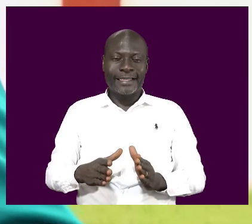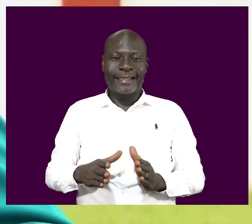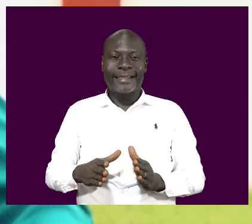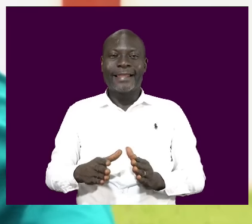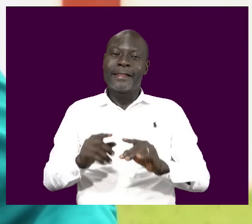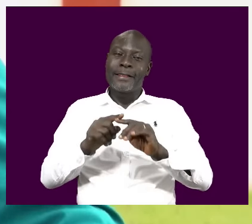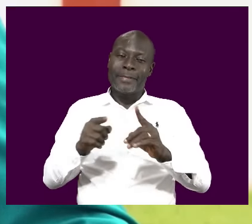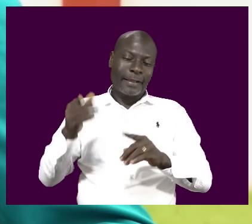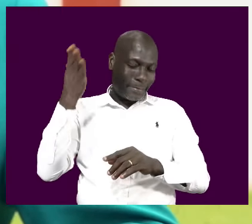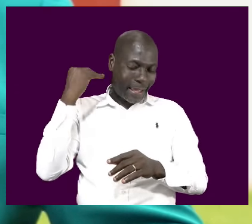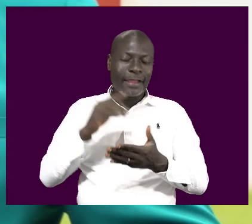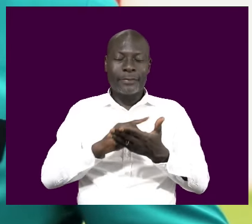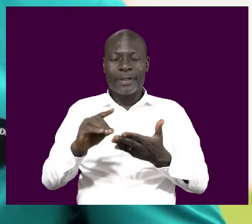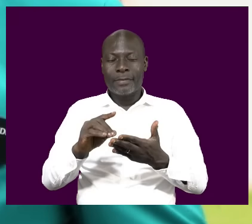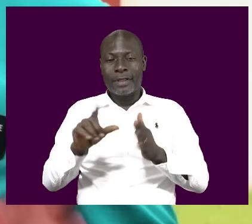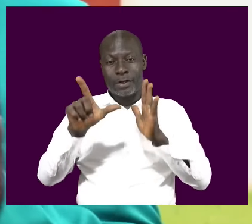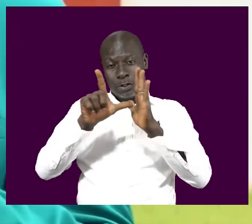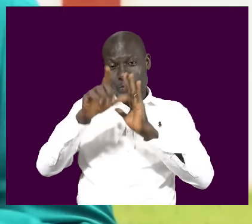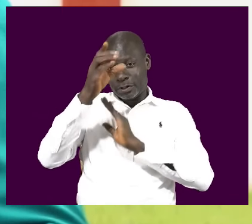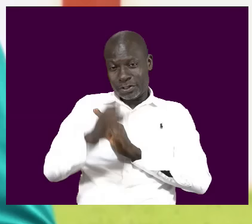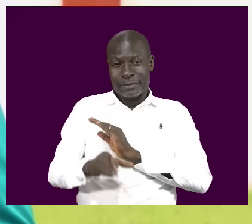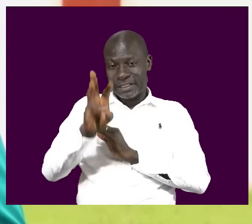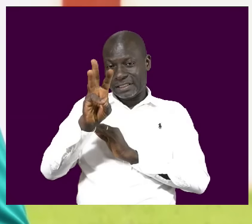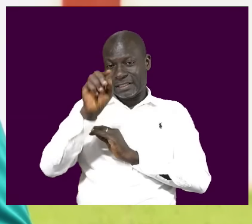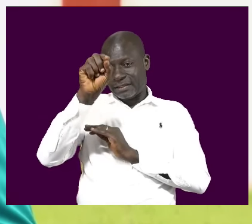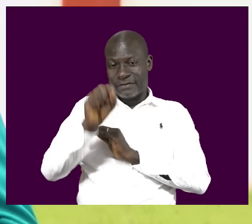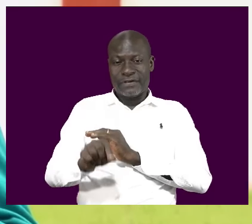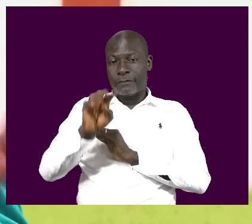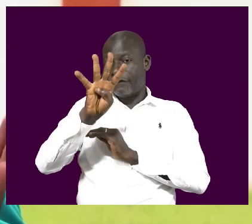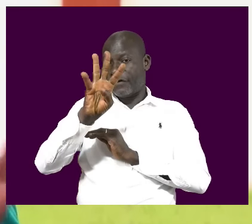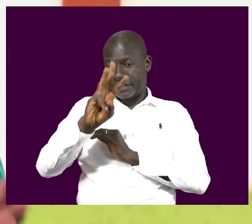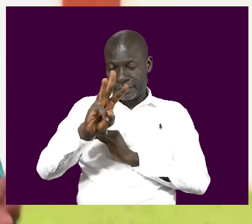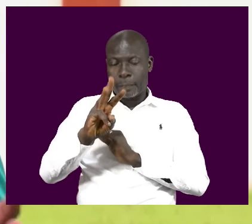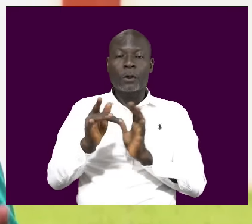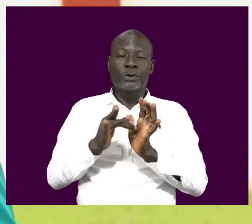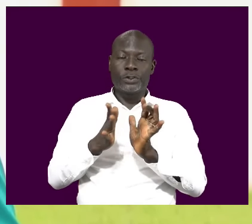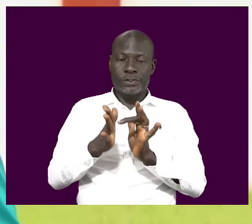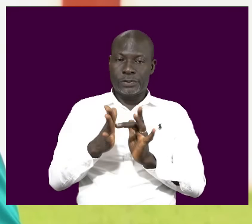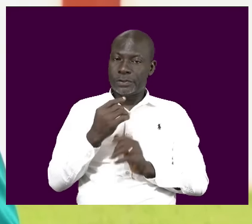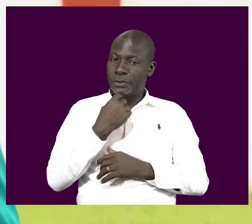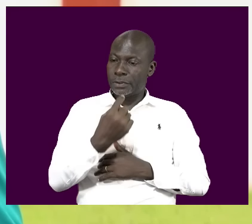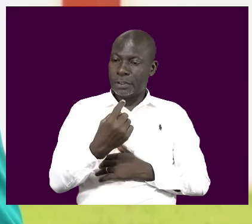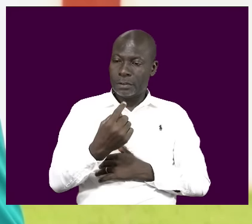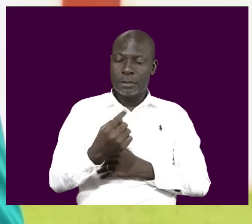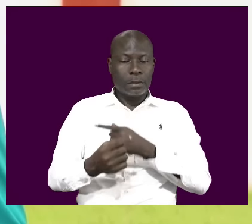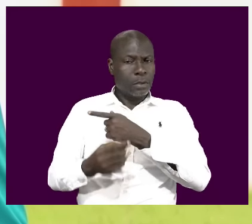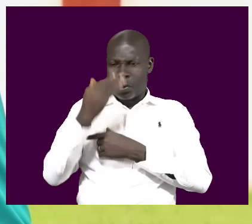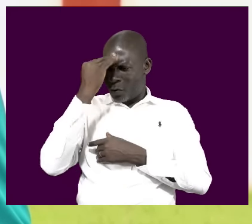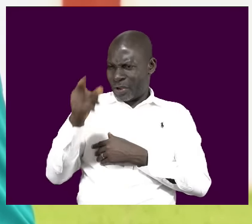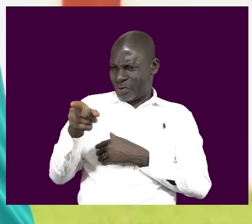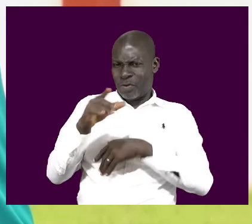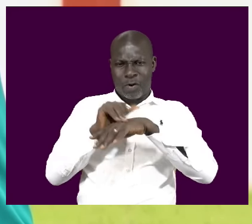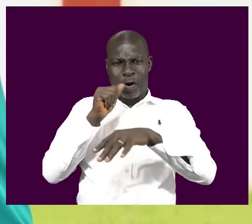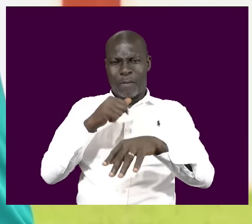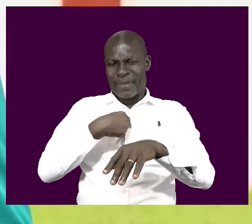Now last week, me chain wa gijina Luke chapter 6, verse 46. Eso. Ye na radi yes Christo say. But why do you call me